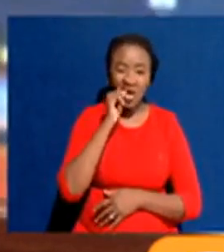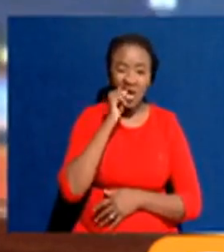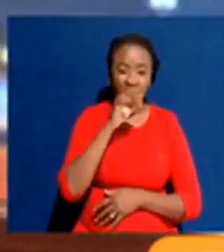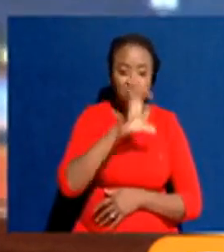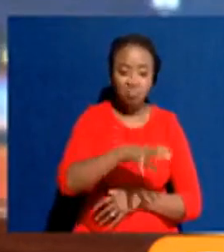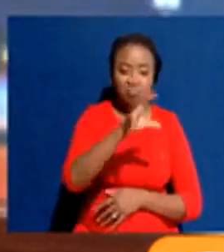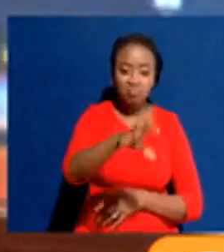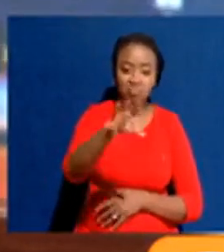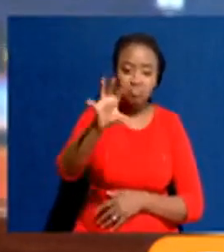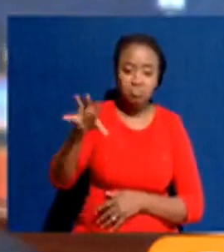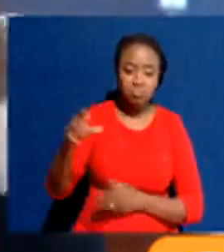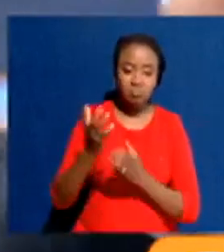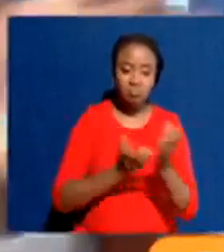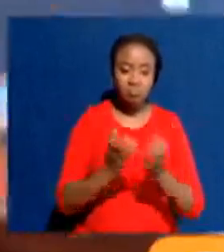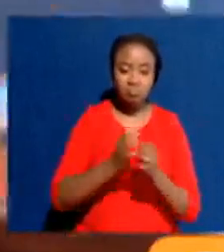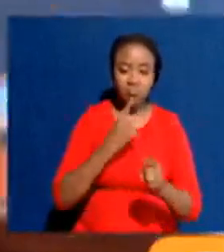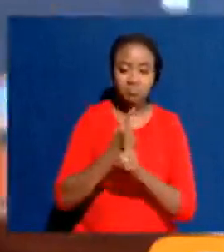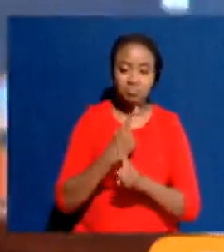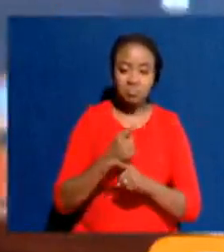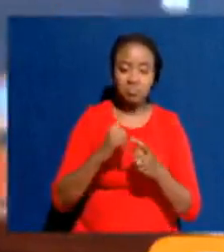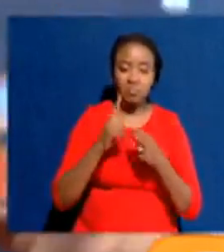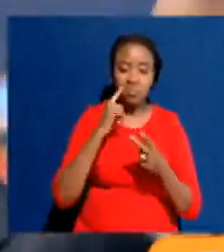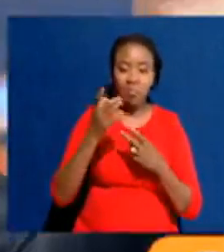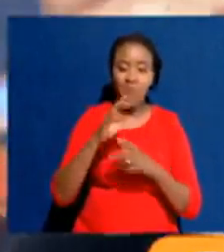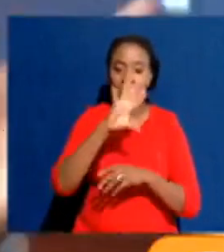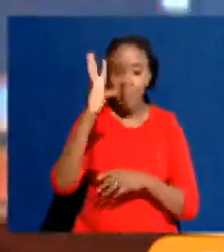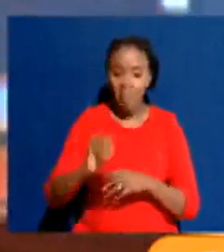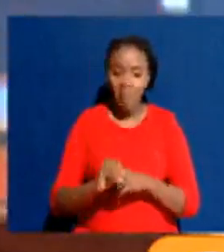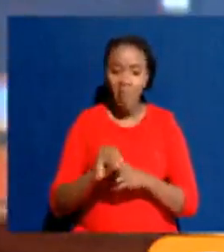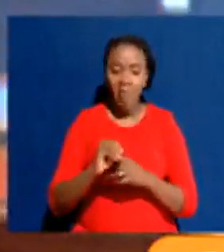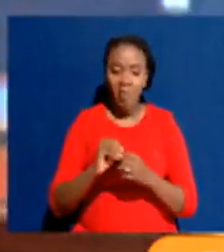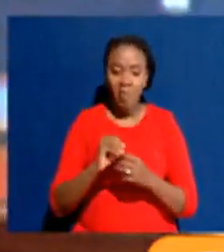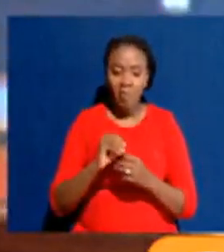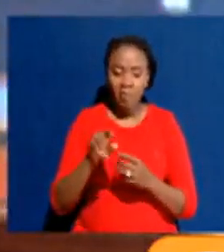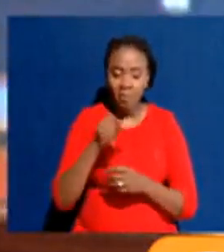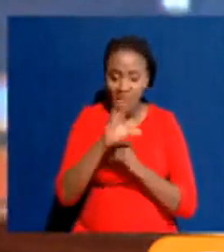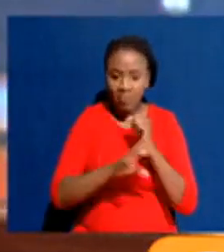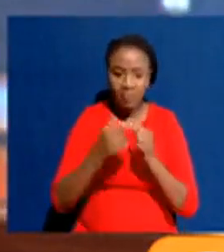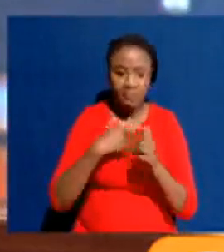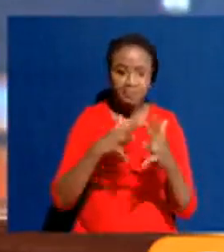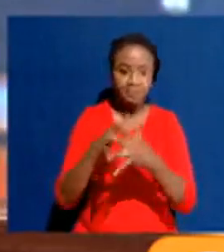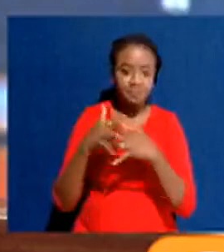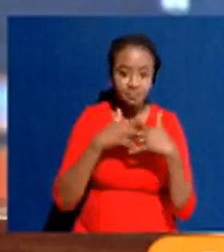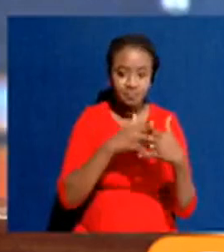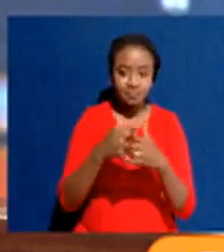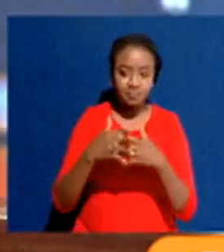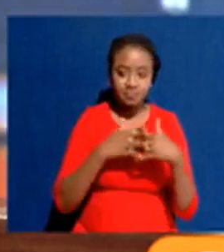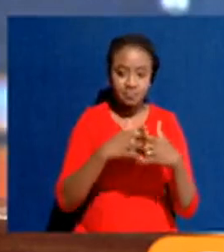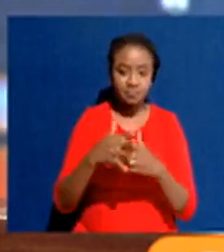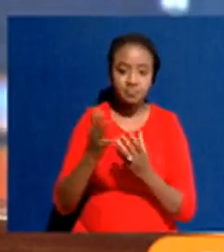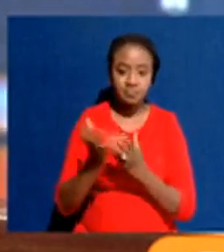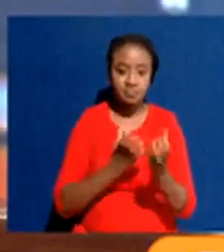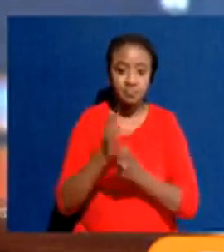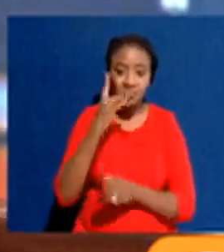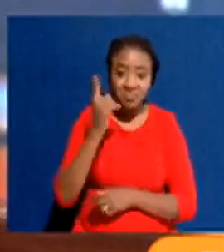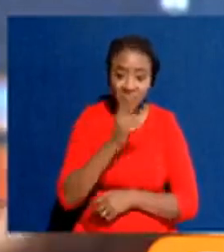establishments and enterprises. You see the American enterprises. You see the Spanish enterprises. But you don't see a Kenyan enterprise in UK. You